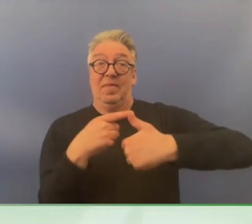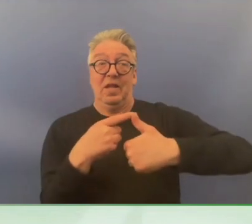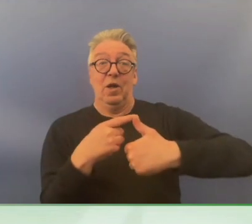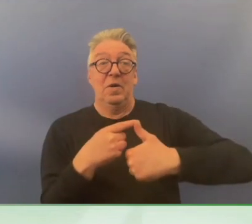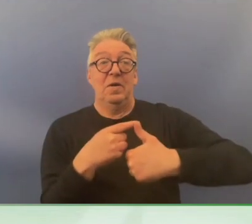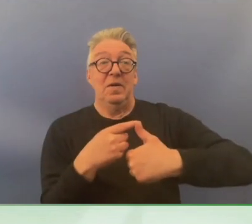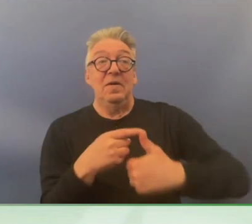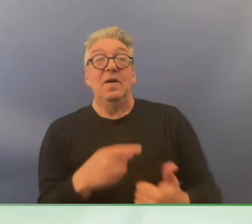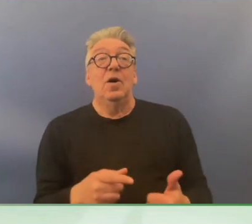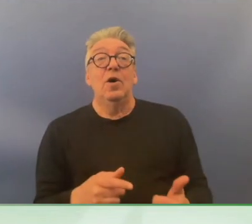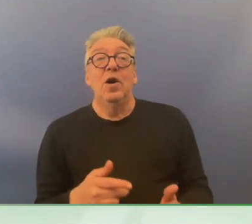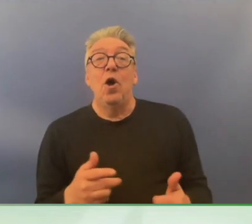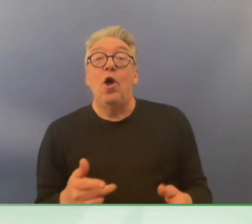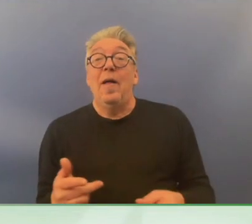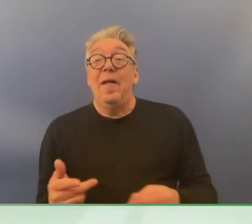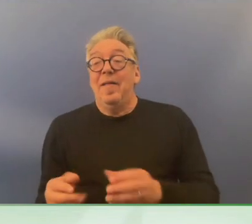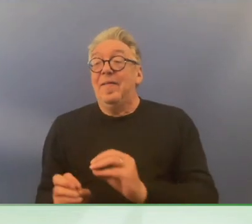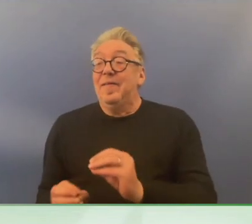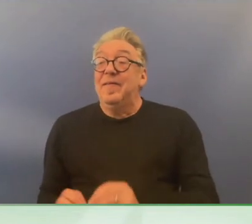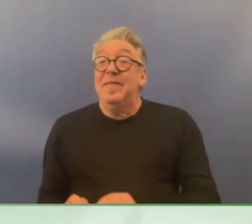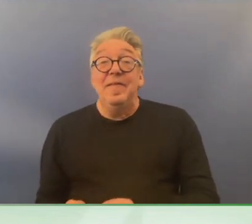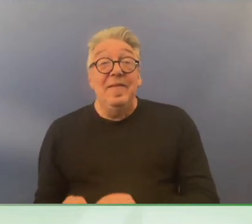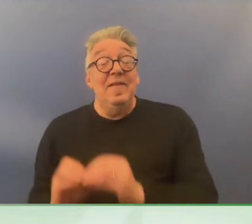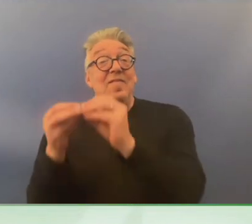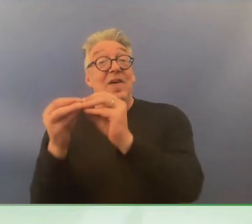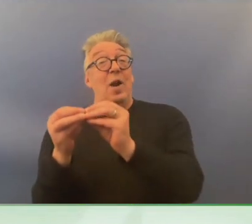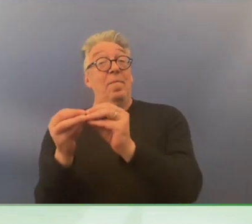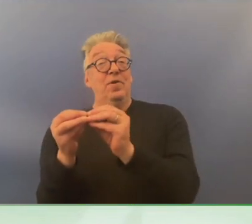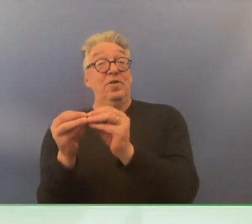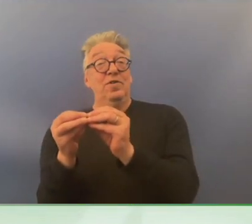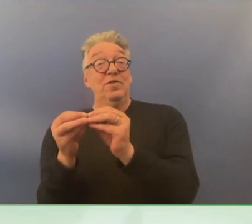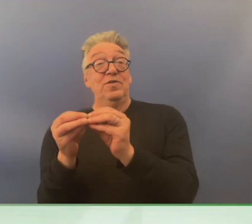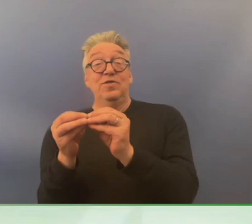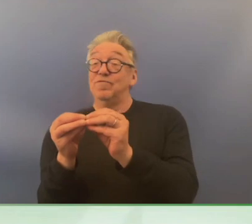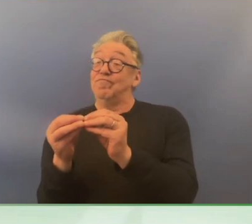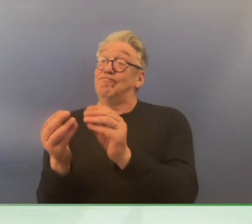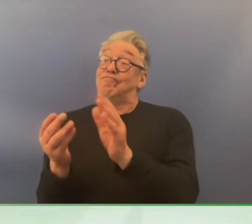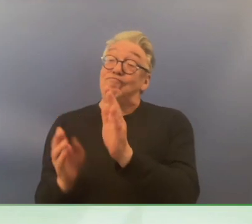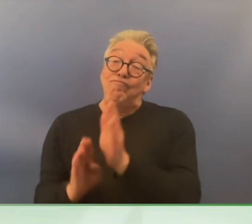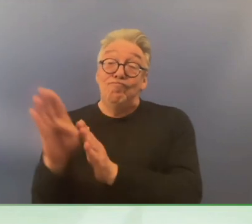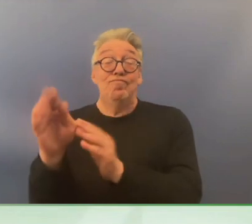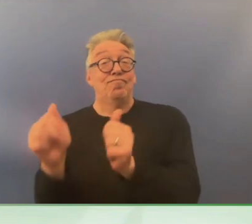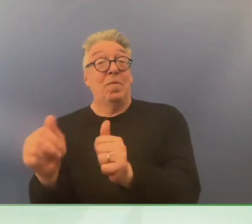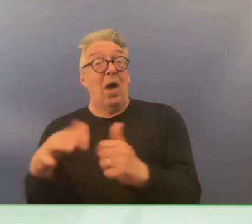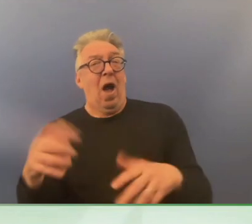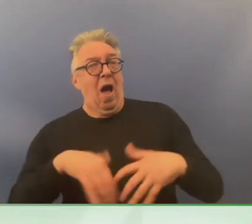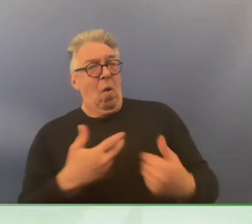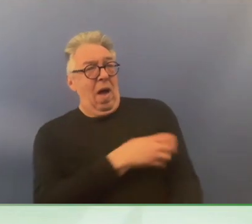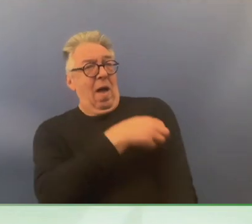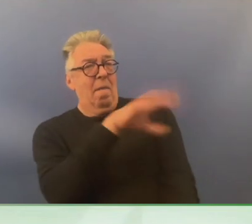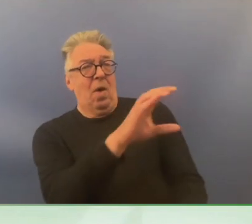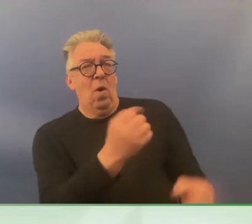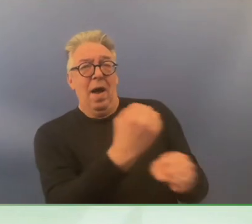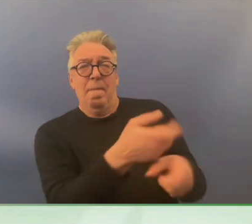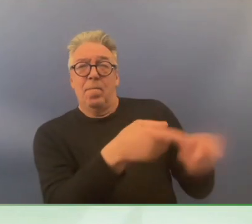also about how we create the ecosystem and environment for them to thrive. How do we empower the employers? How do we empower the environment to be